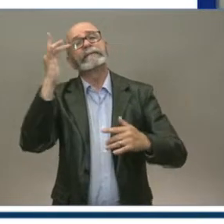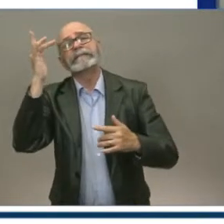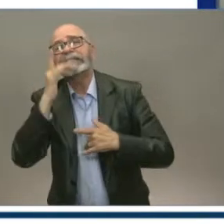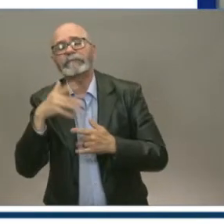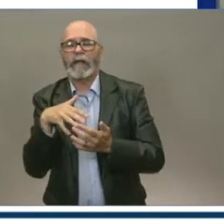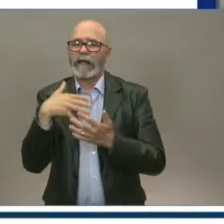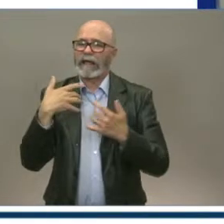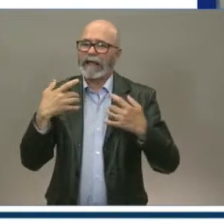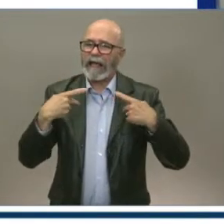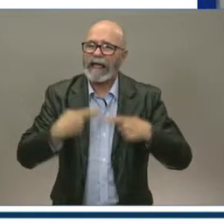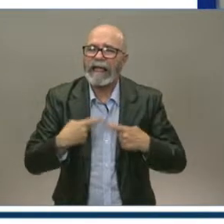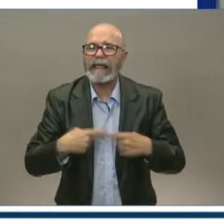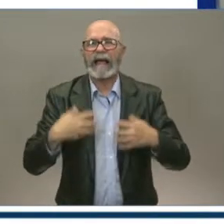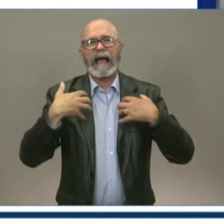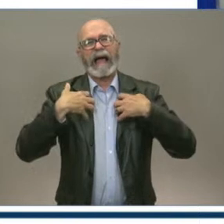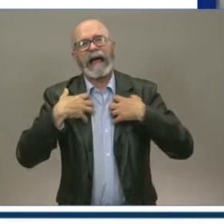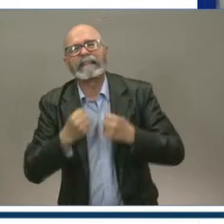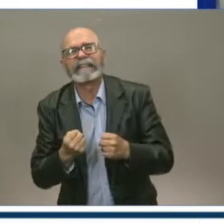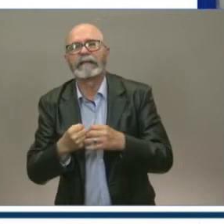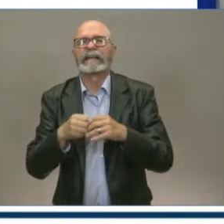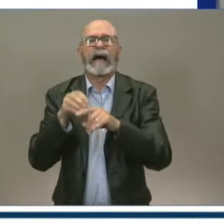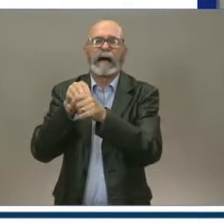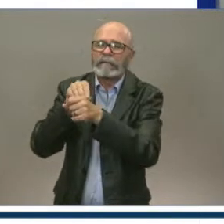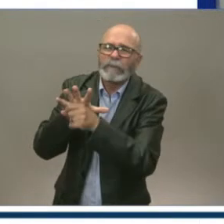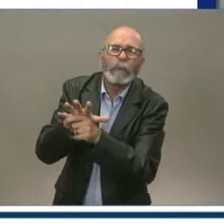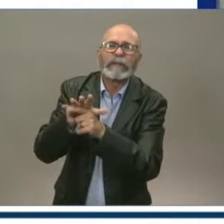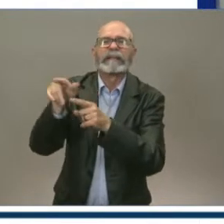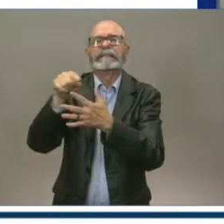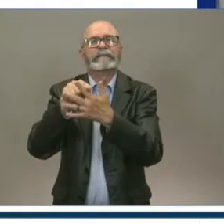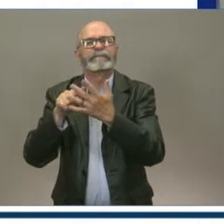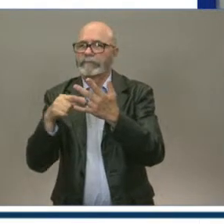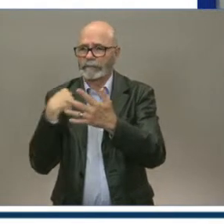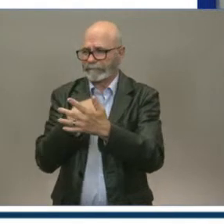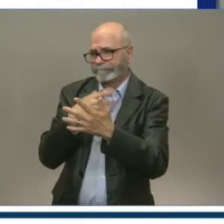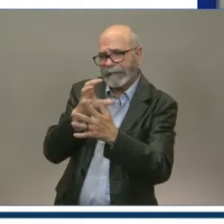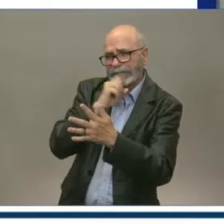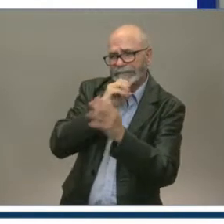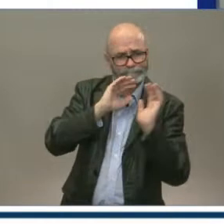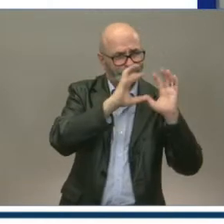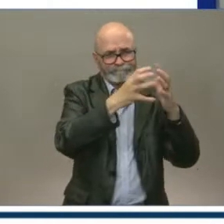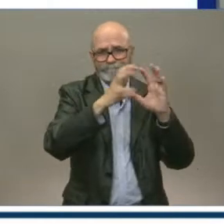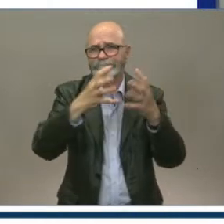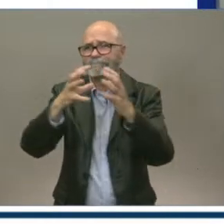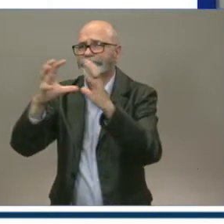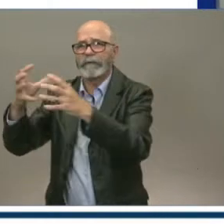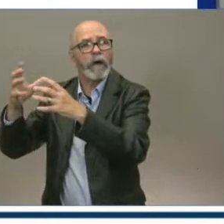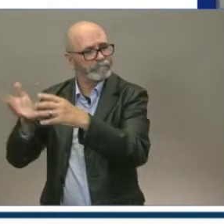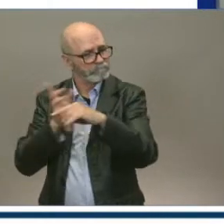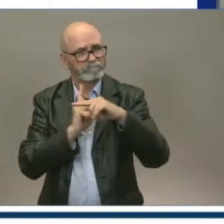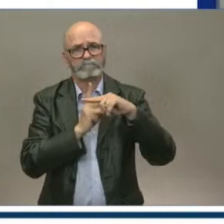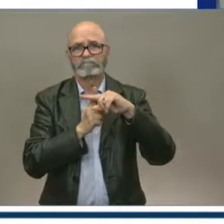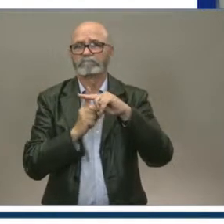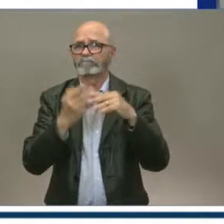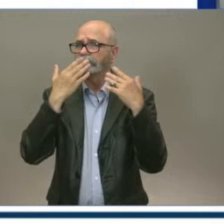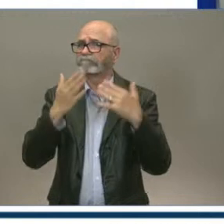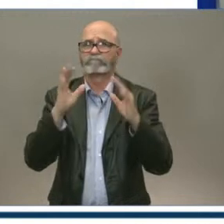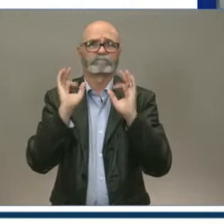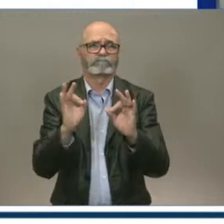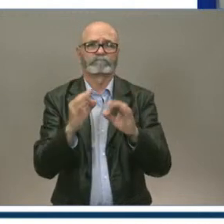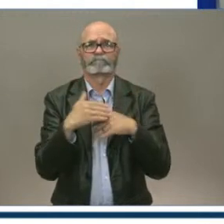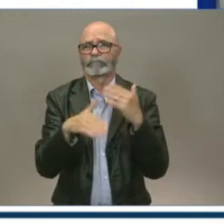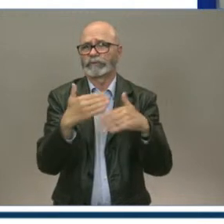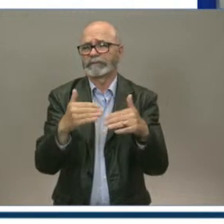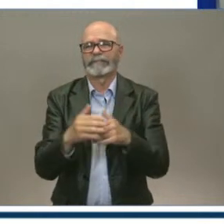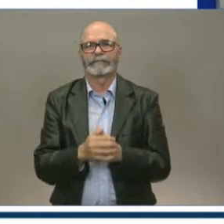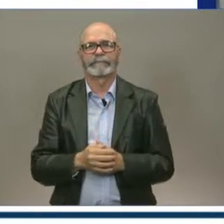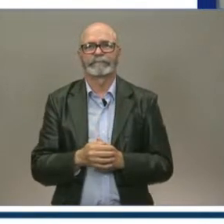of COVID-19, and we have done that by focusing on age and working with communities to organize outreach clinics. We